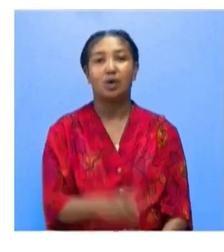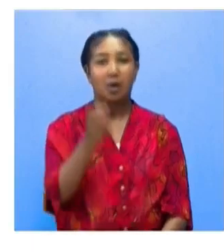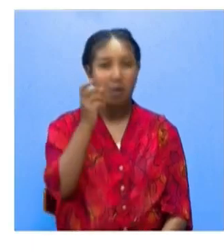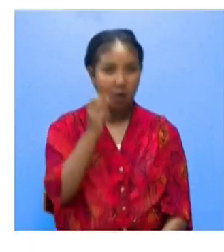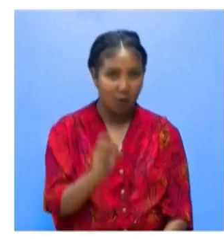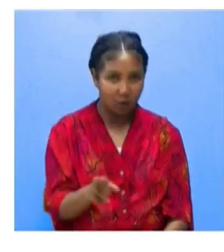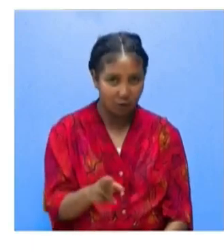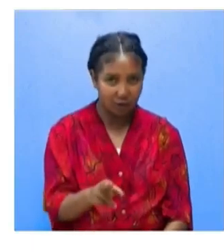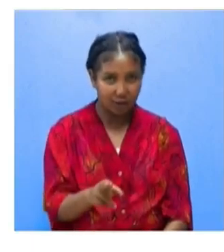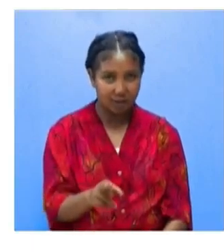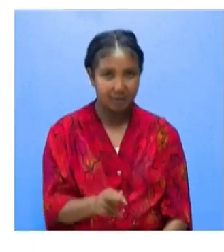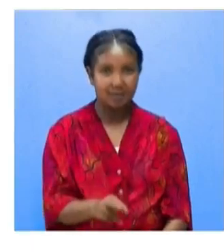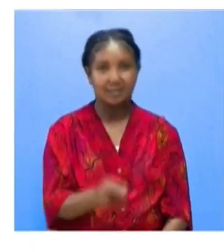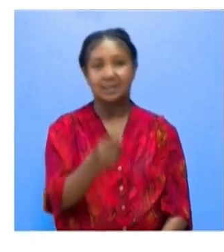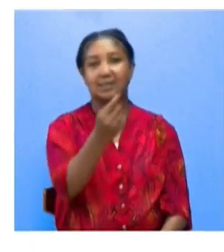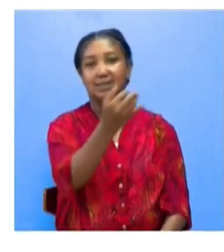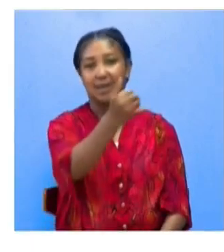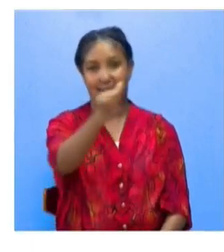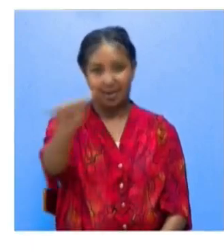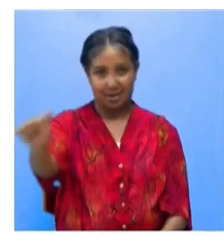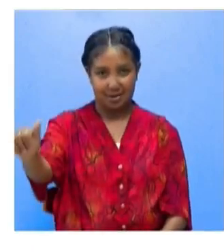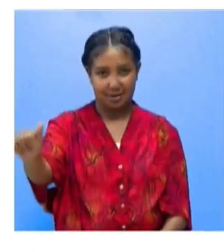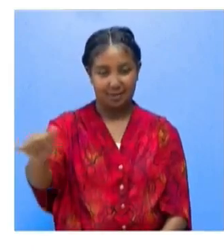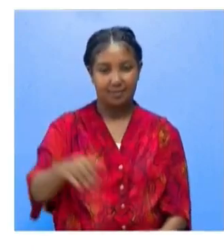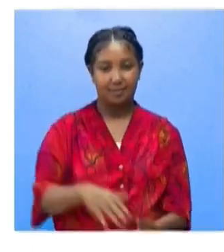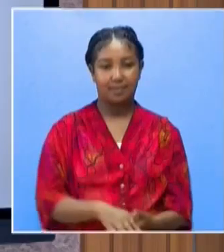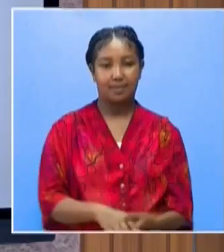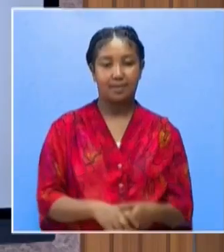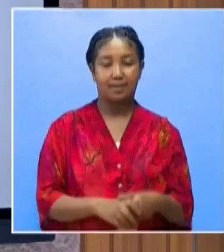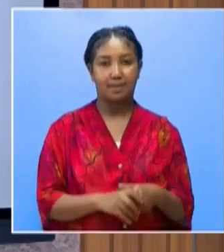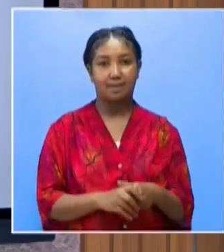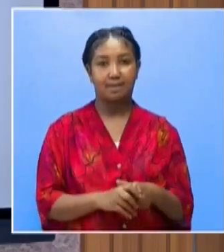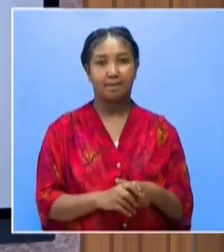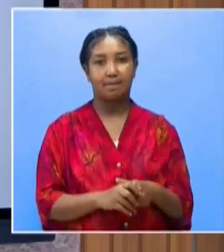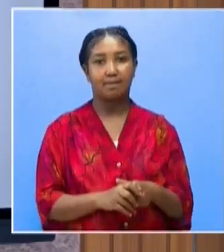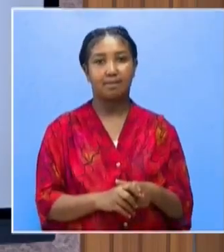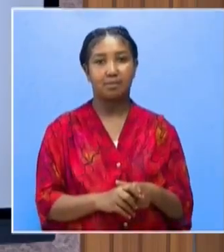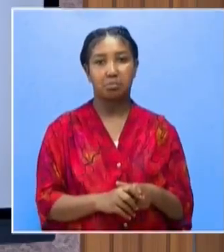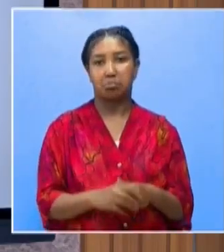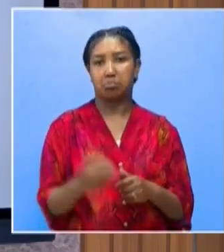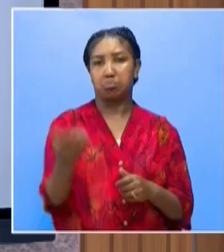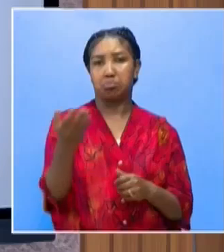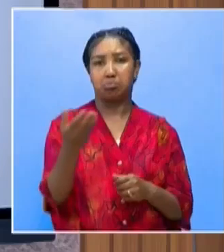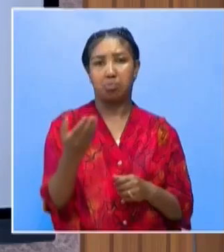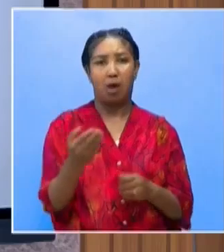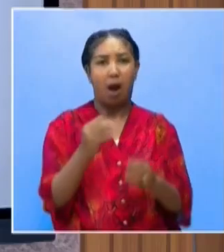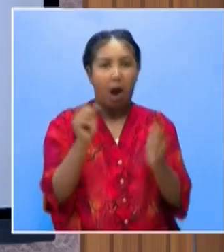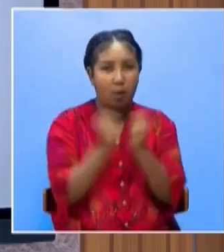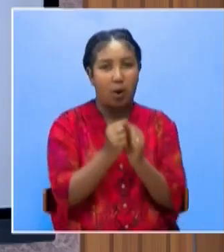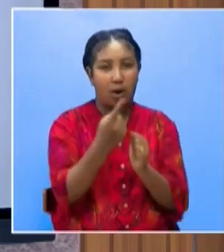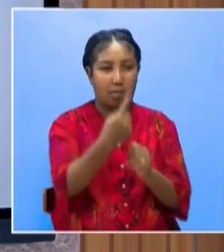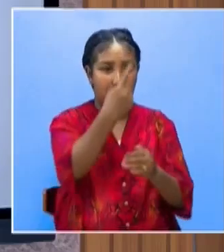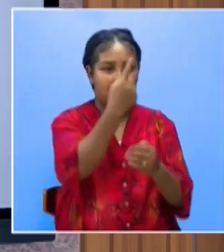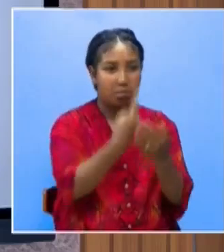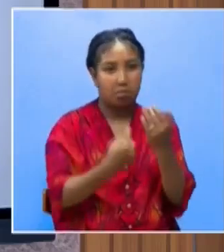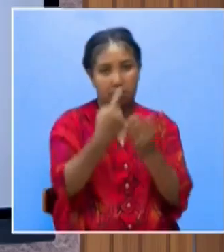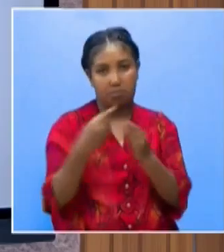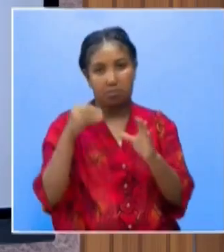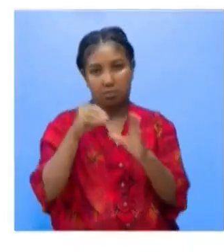or they. Okay? Either of them. We cannot use them within a